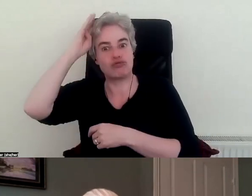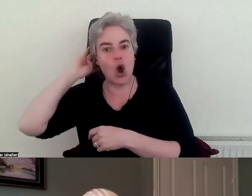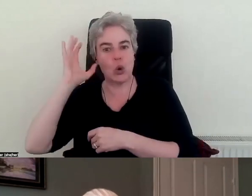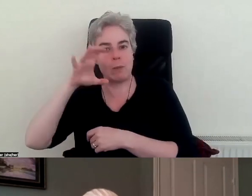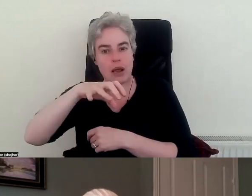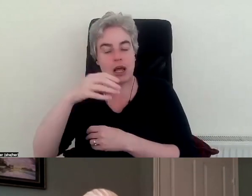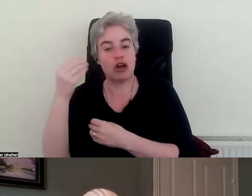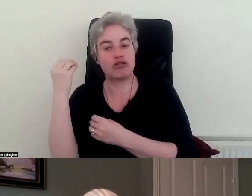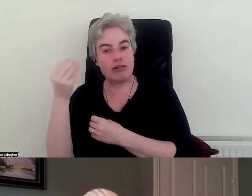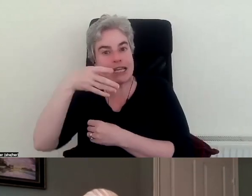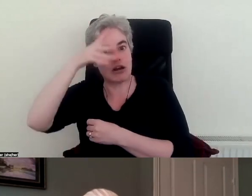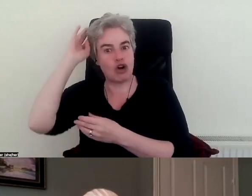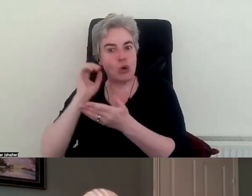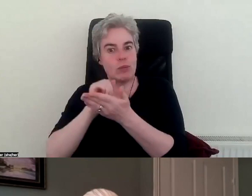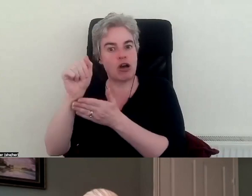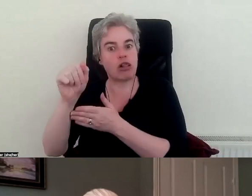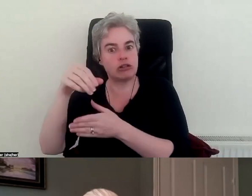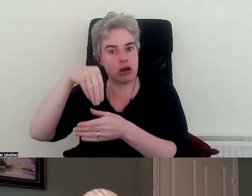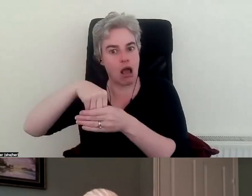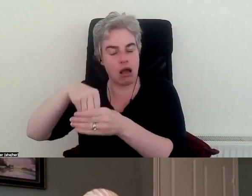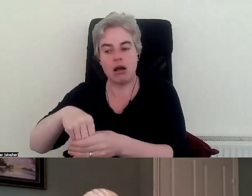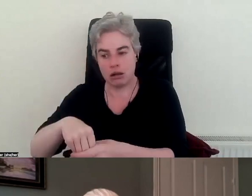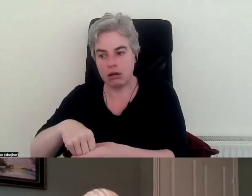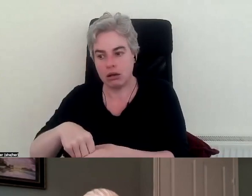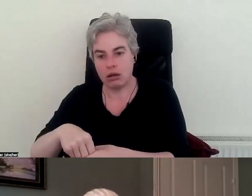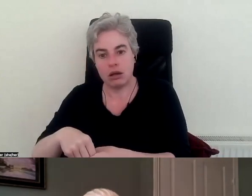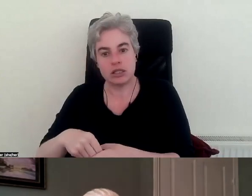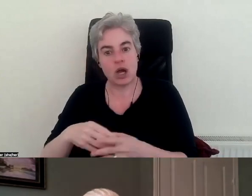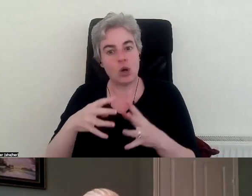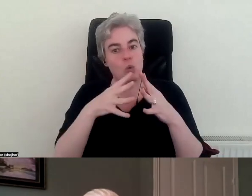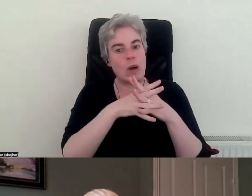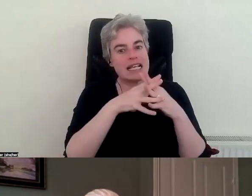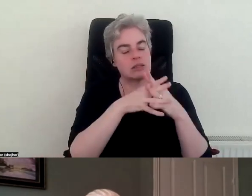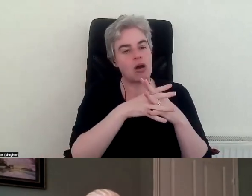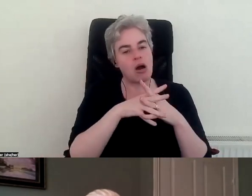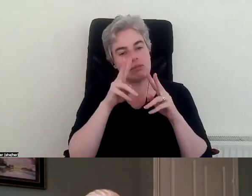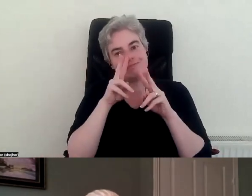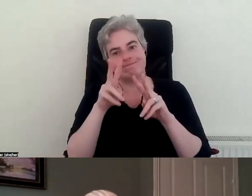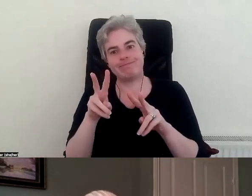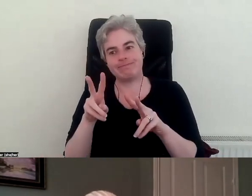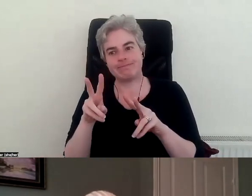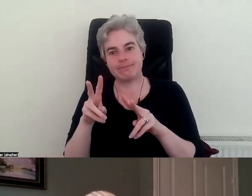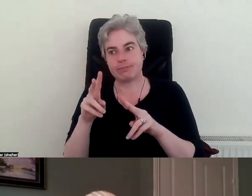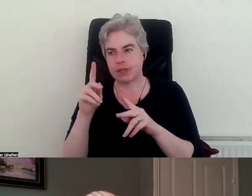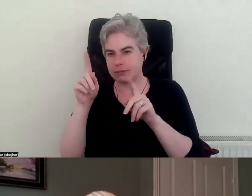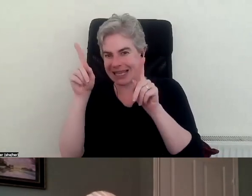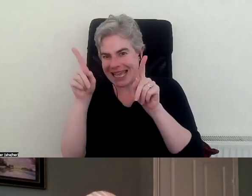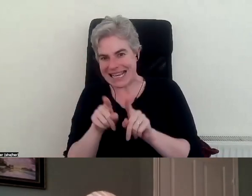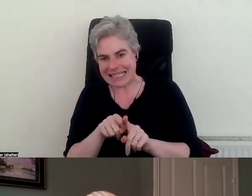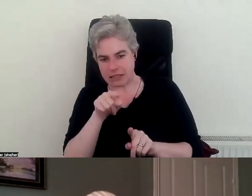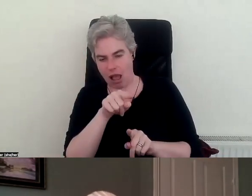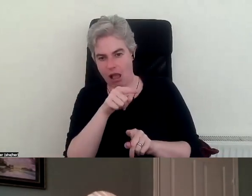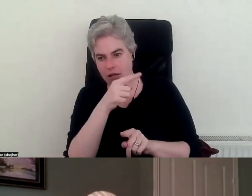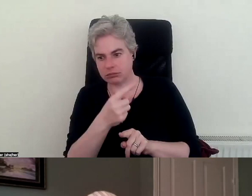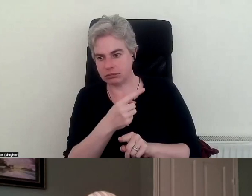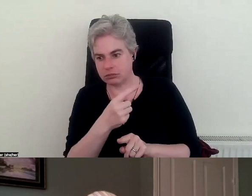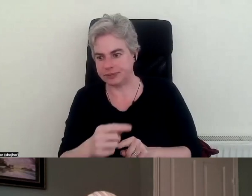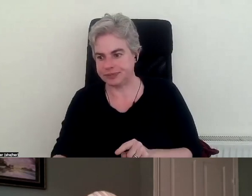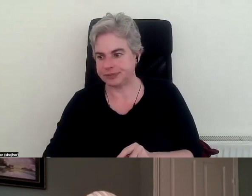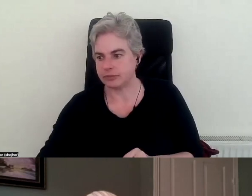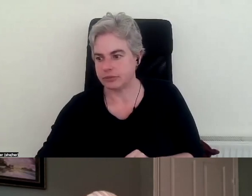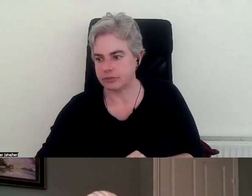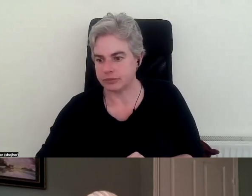Greek and Roman cultures. And so Westcott very much looked at India as a